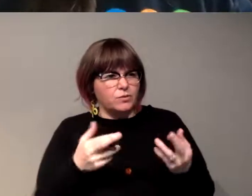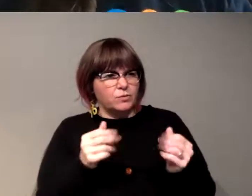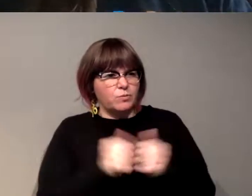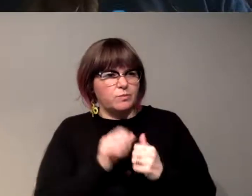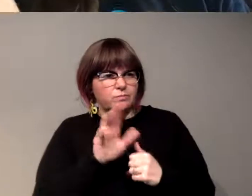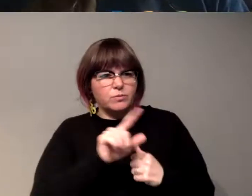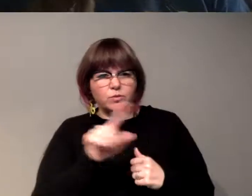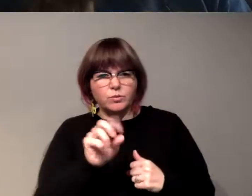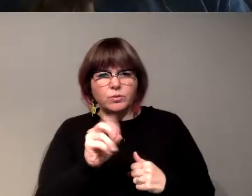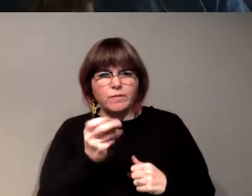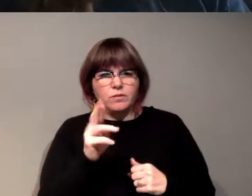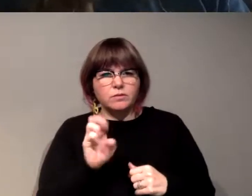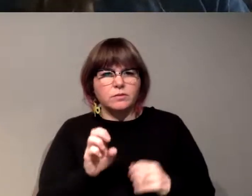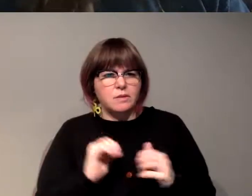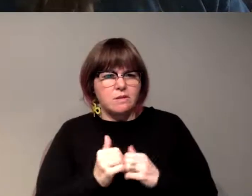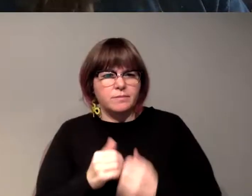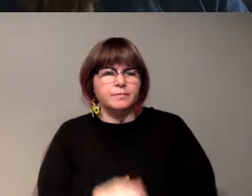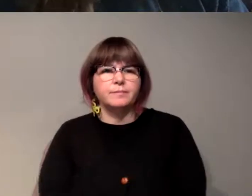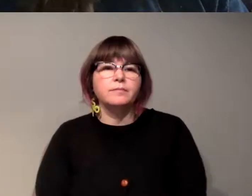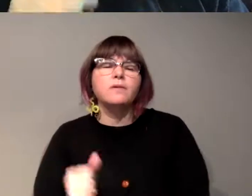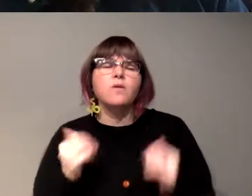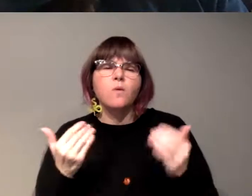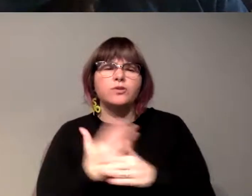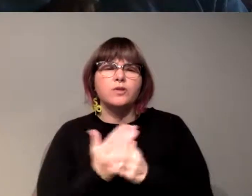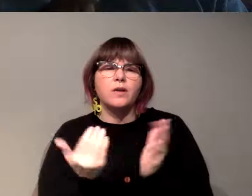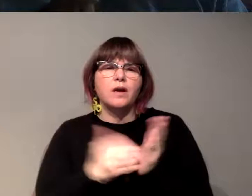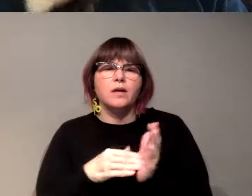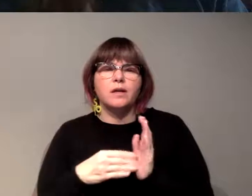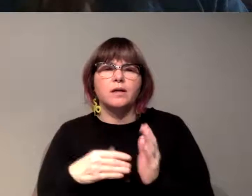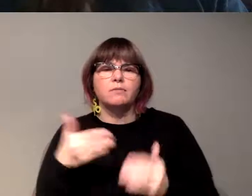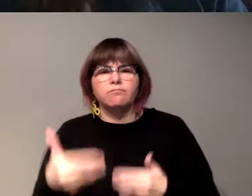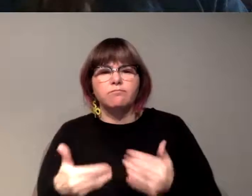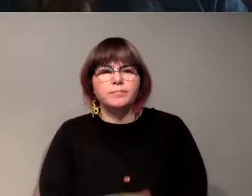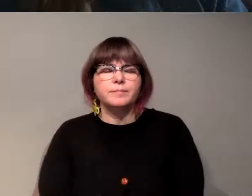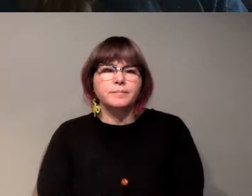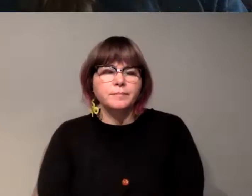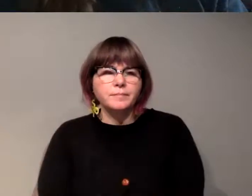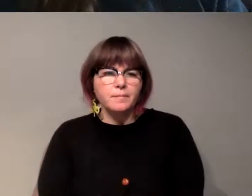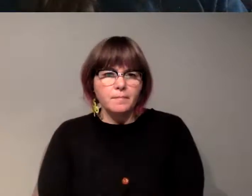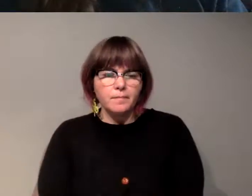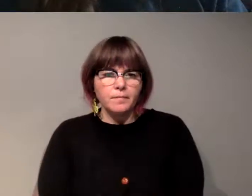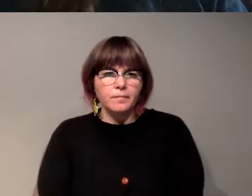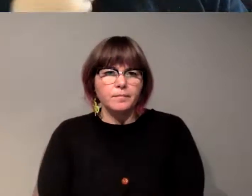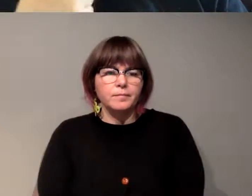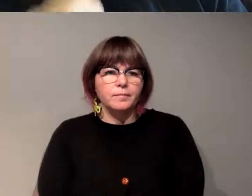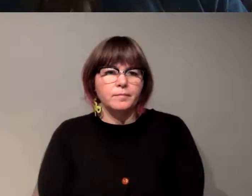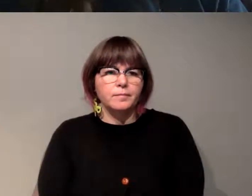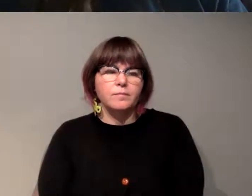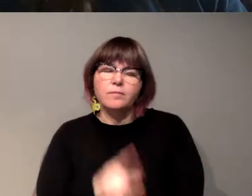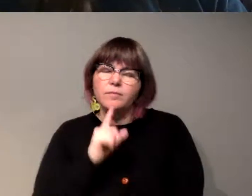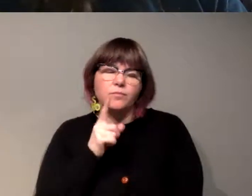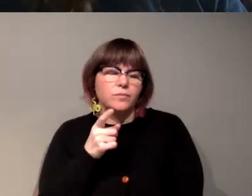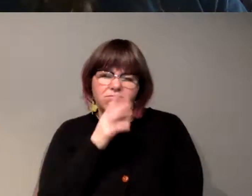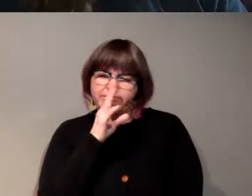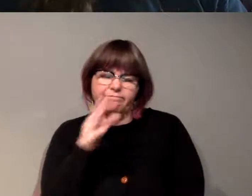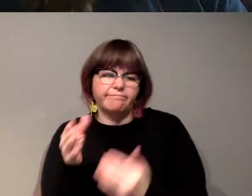Zooniverse? So I can share my screen and actually just quickly show you the process. It's very